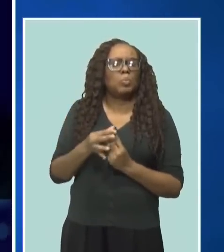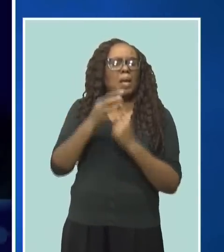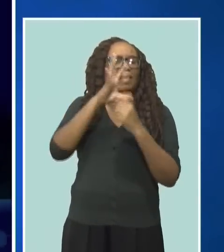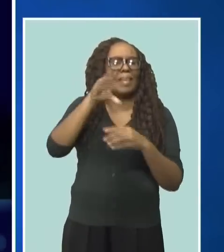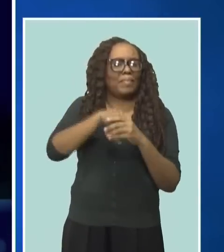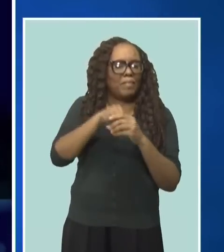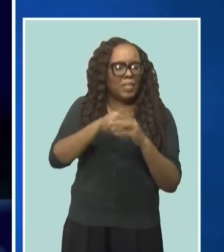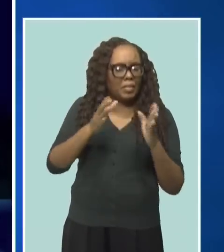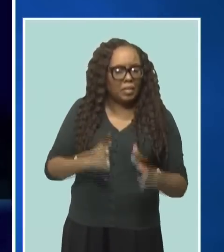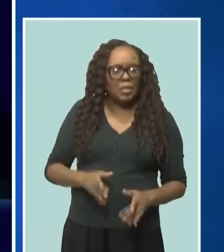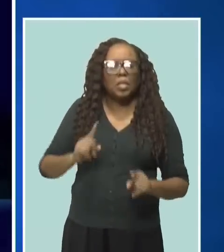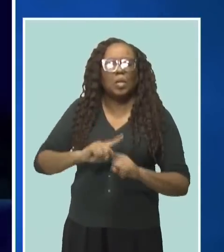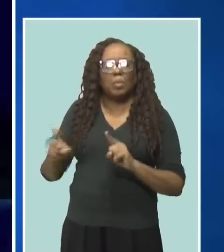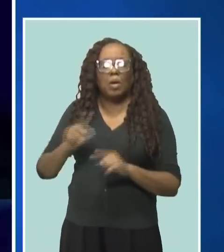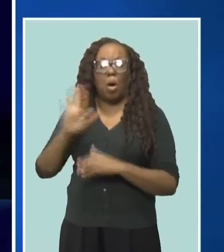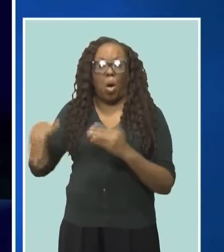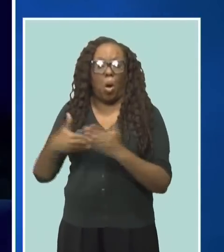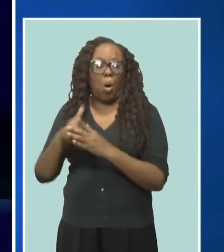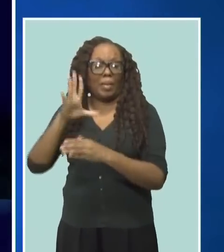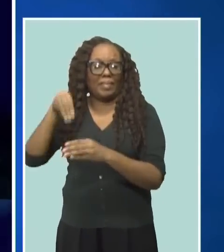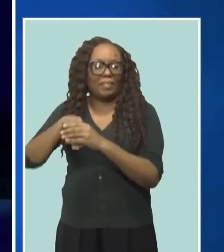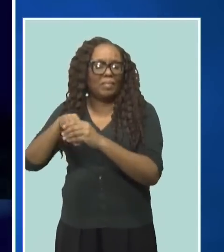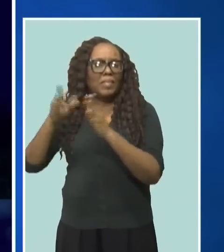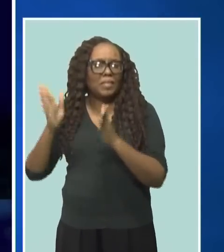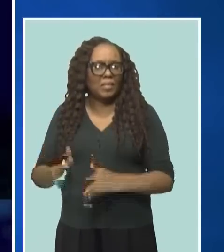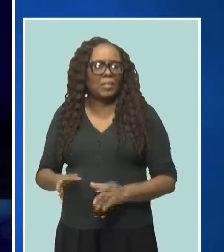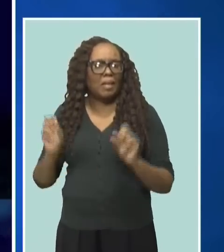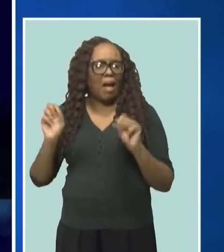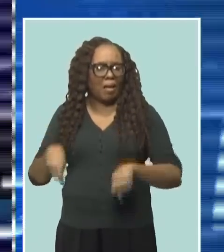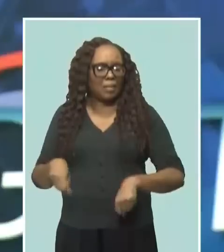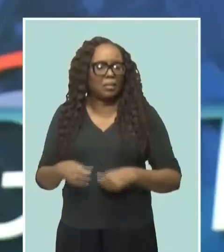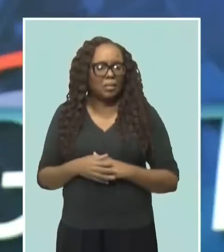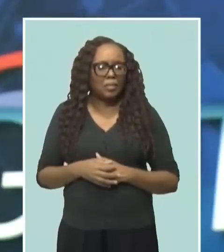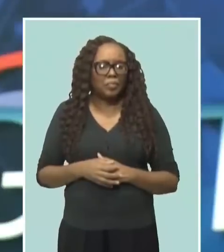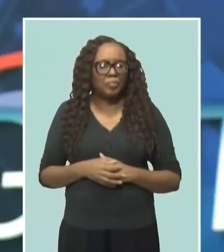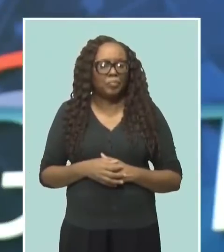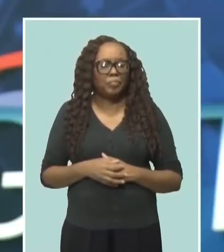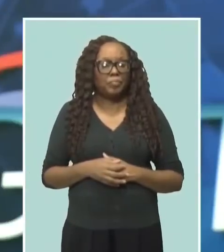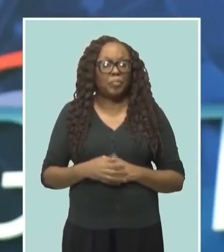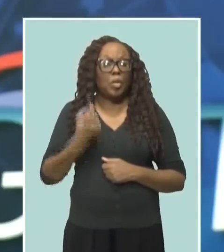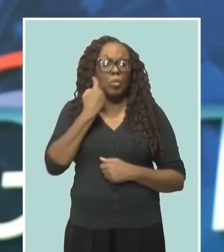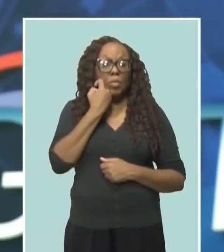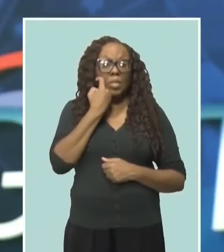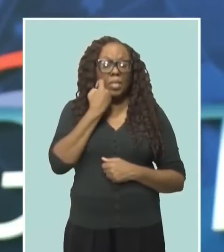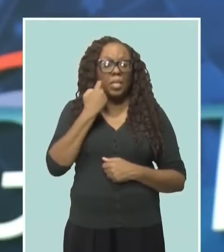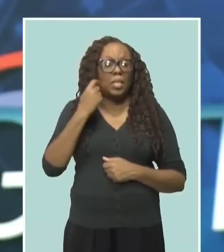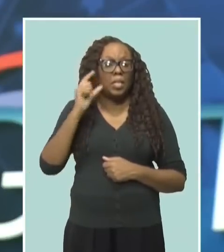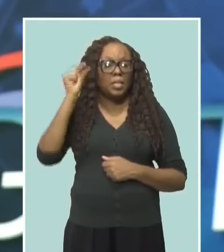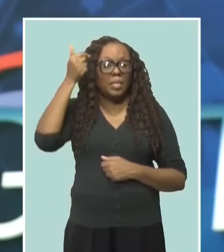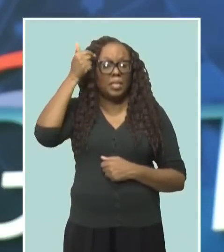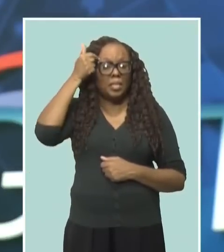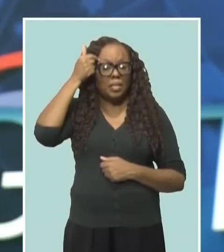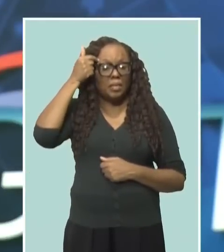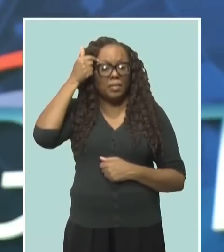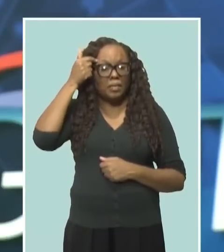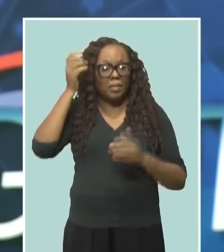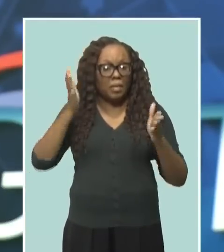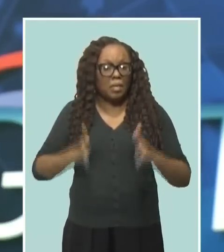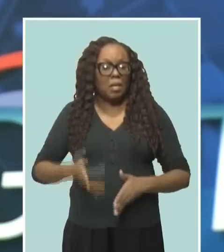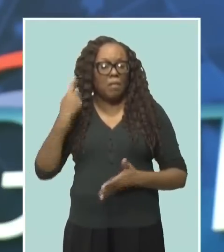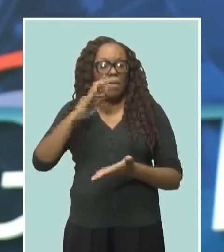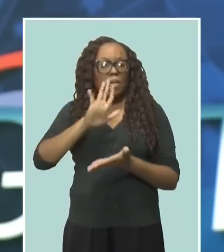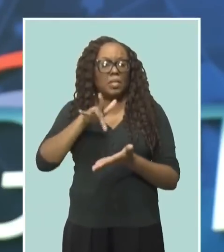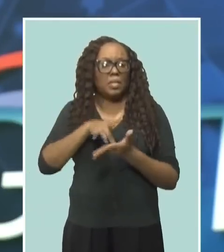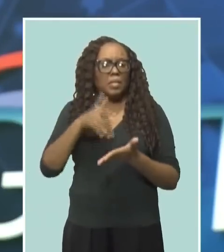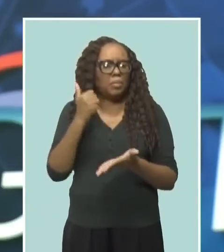investors in the Caribbean or in emerging markets. Only recently, the governor of the Central Bank of Barbados